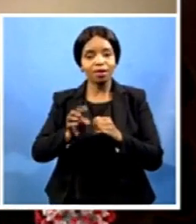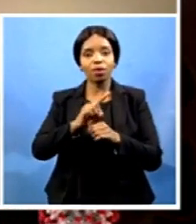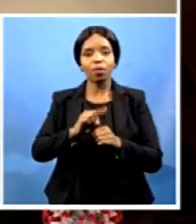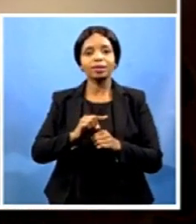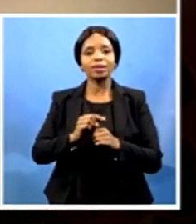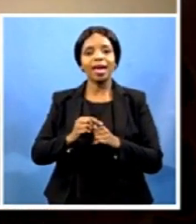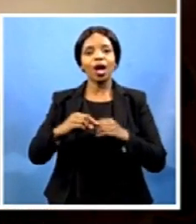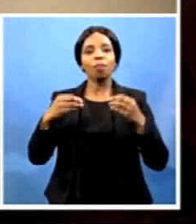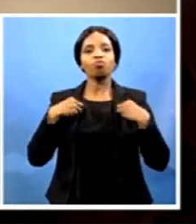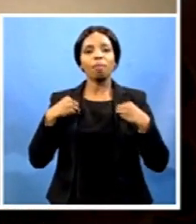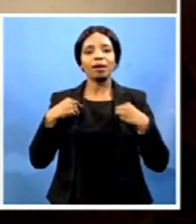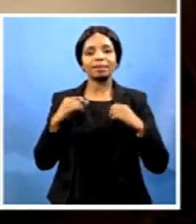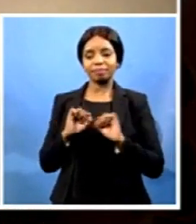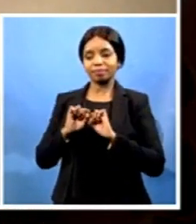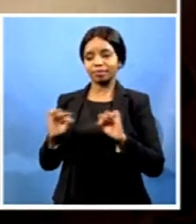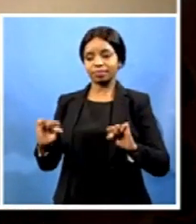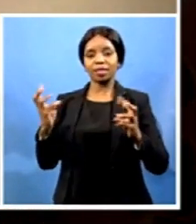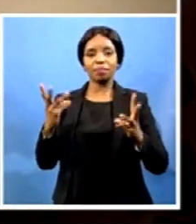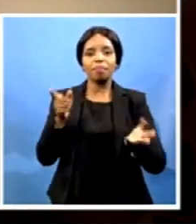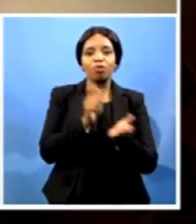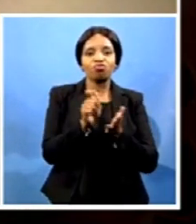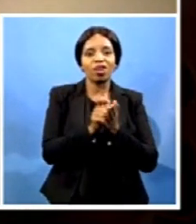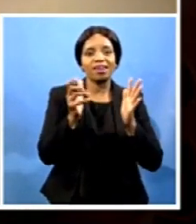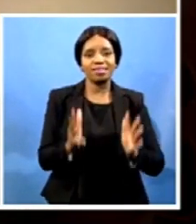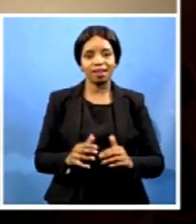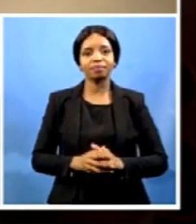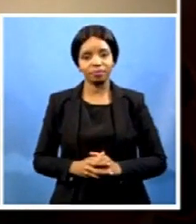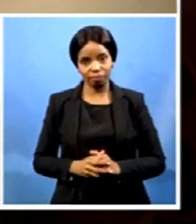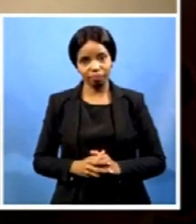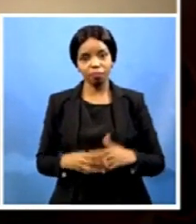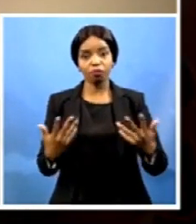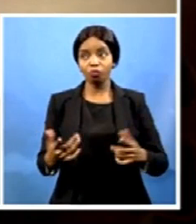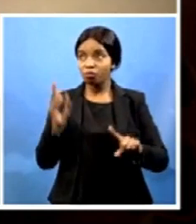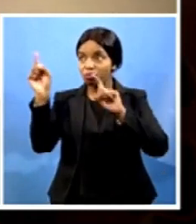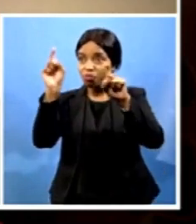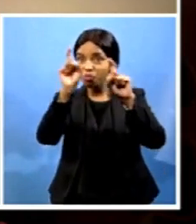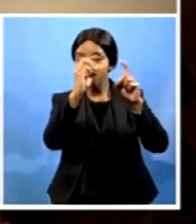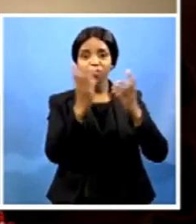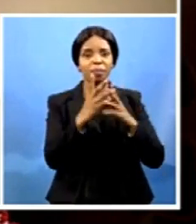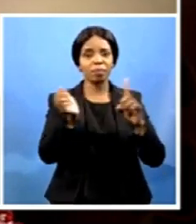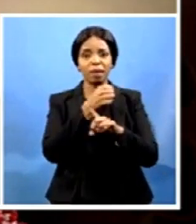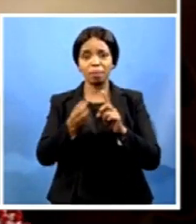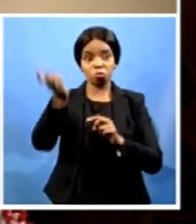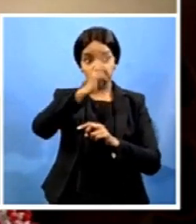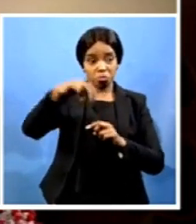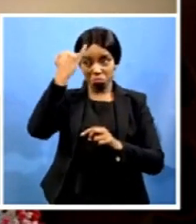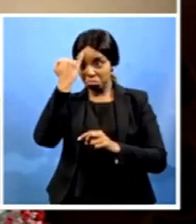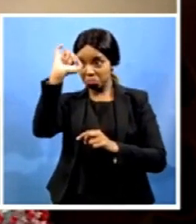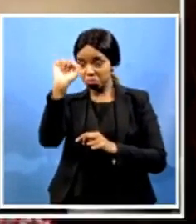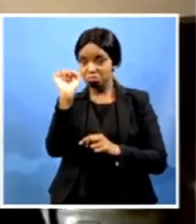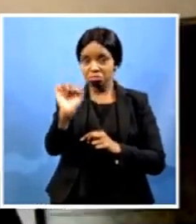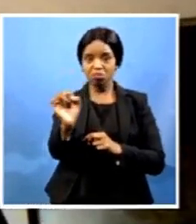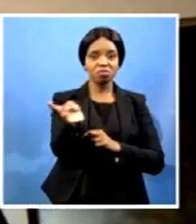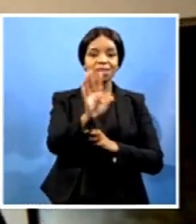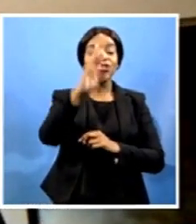for people not to abuse and to steal other people's ideas. Remember, writing is about